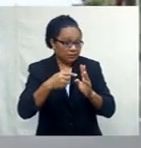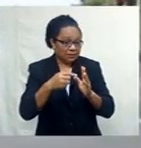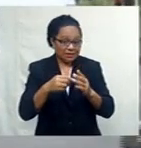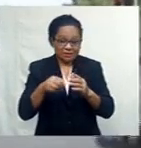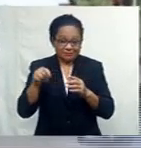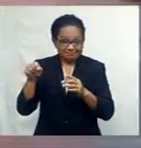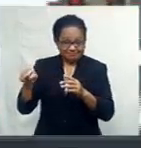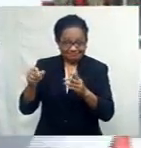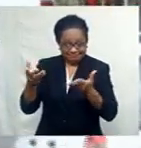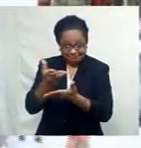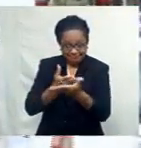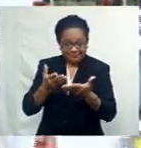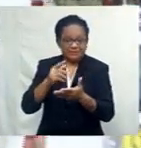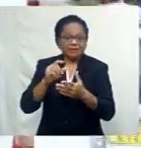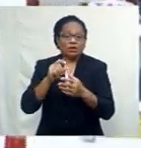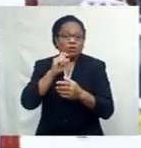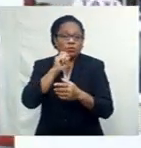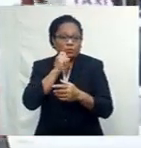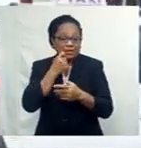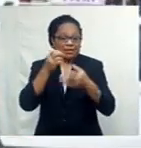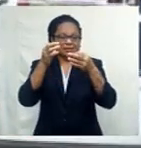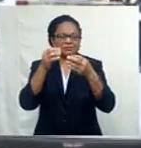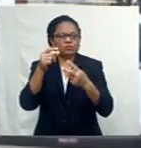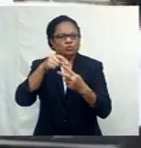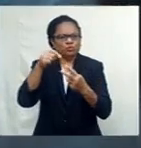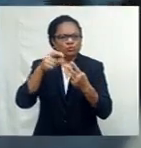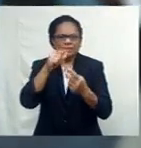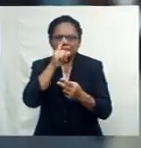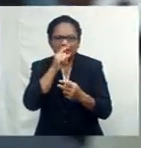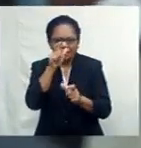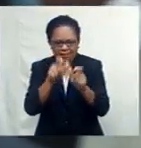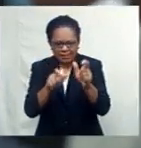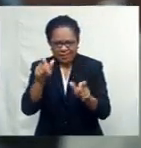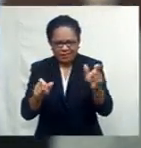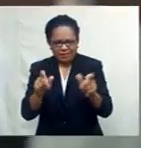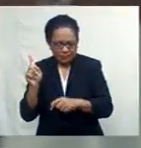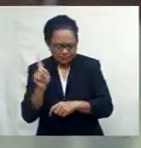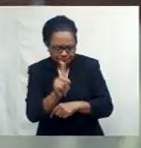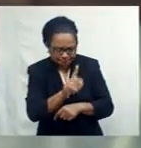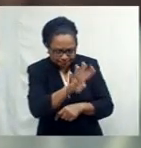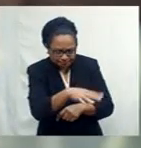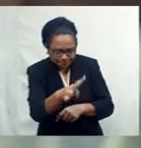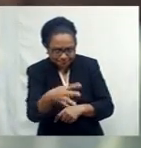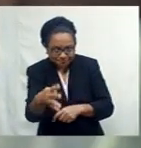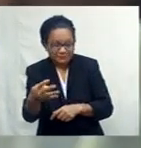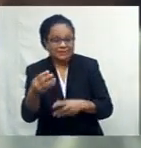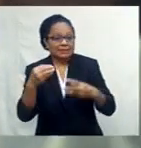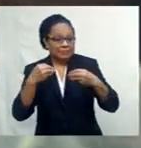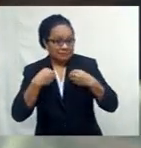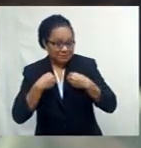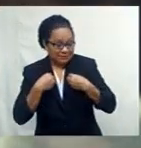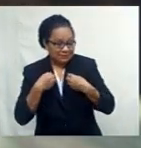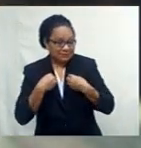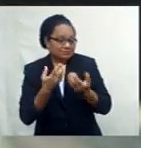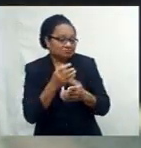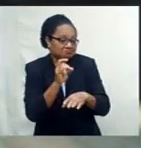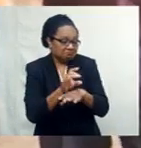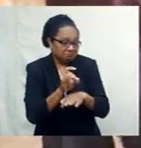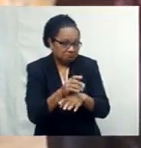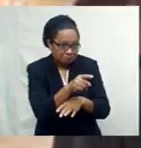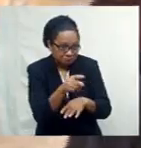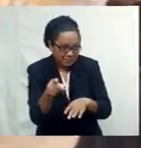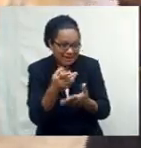that the role of the COVID-safe ambassadors is to closely observe and advise businesses on the mandatory minimum parameters for